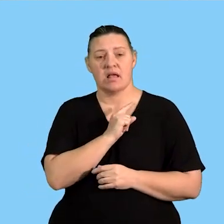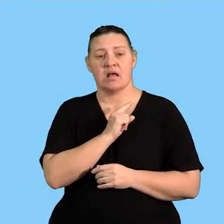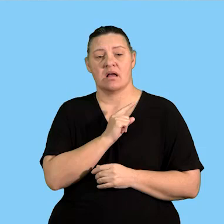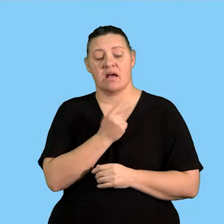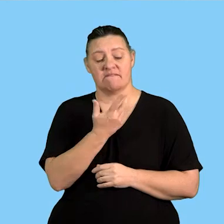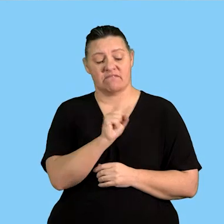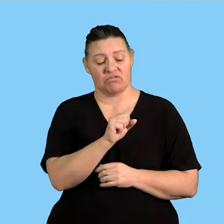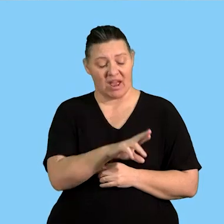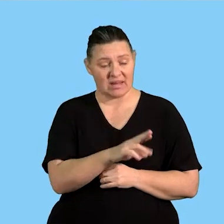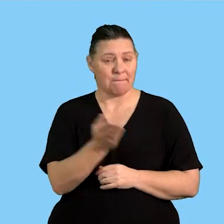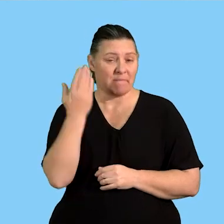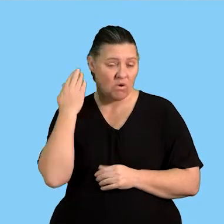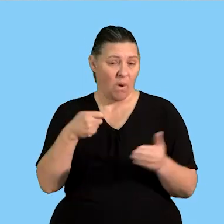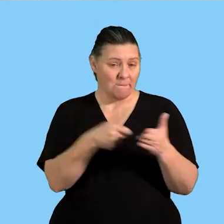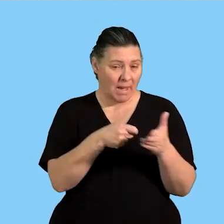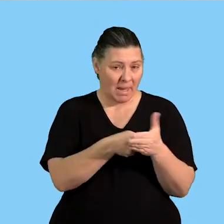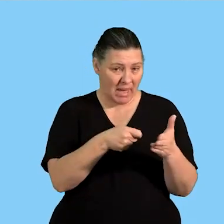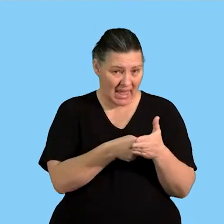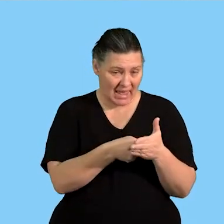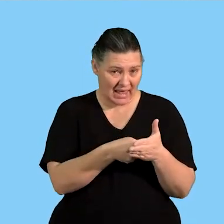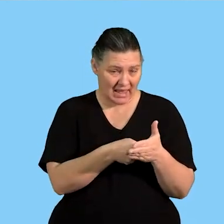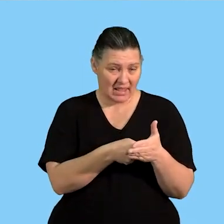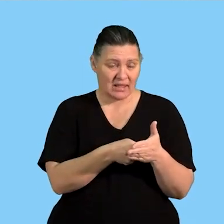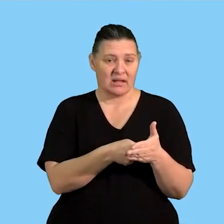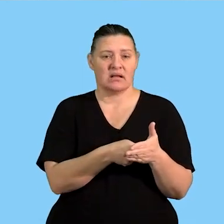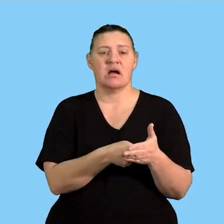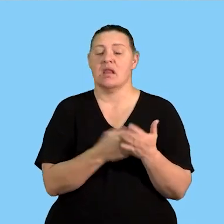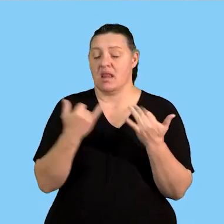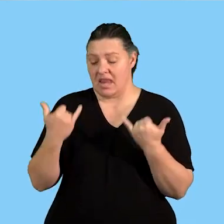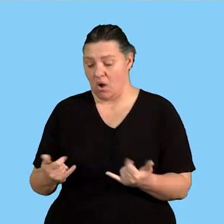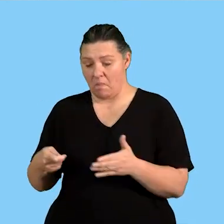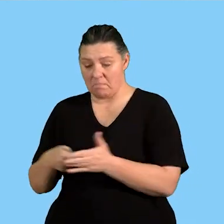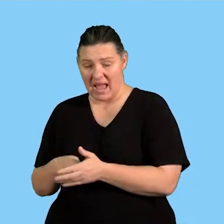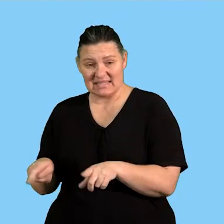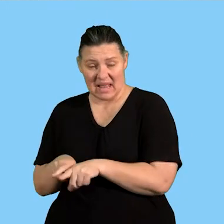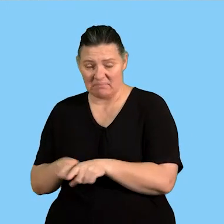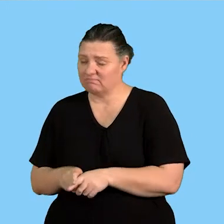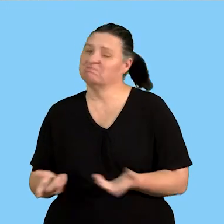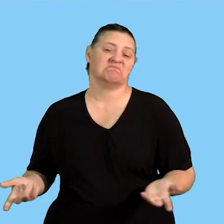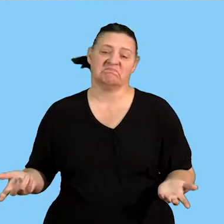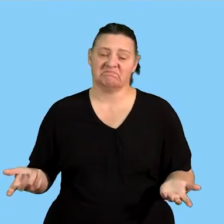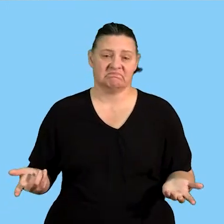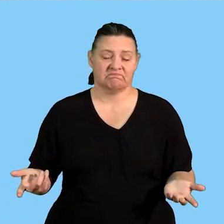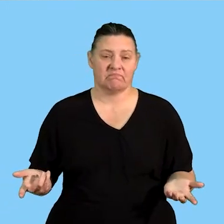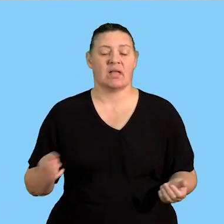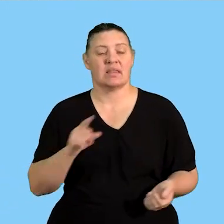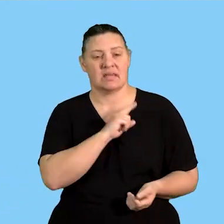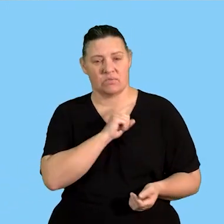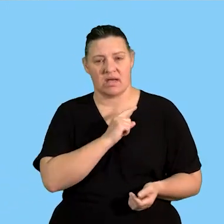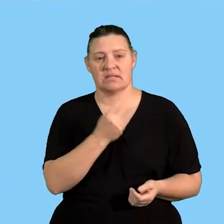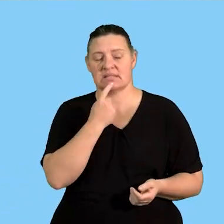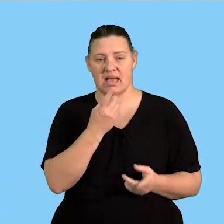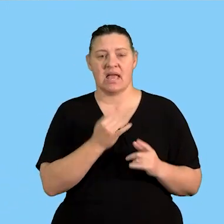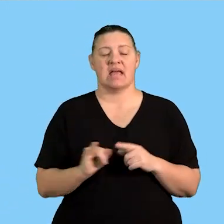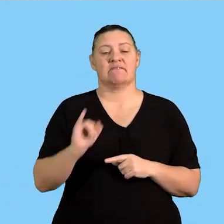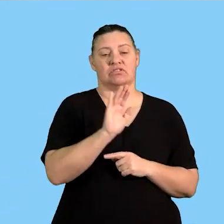Rand was able to buy in 2010 will not be able to buy in 2050. Hence, we are talking about